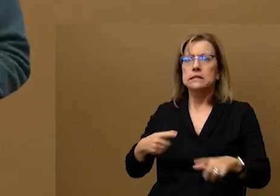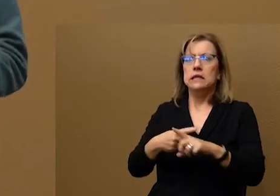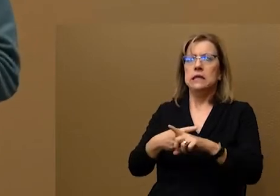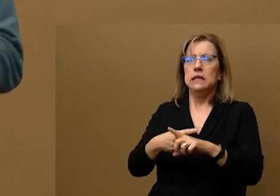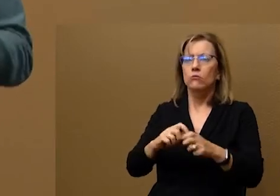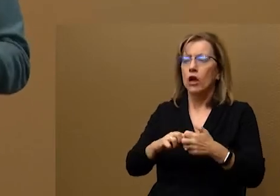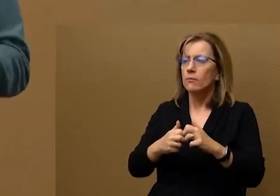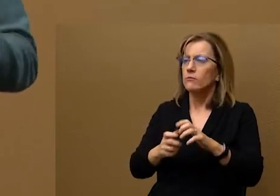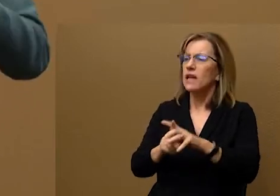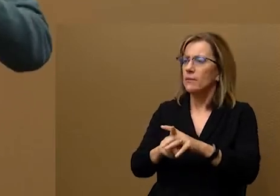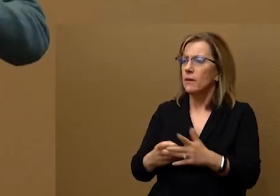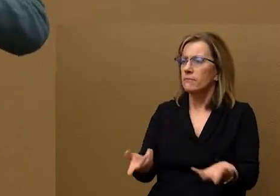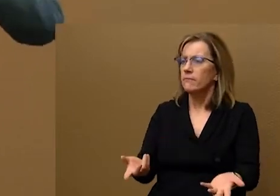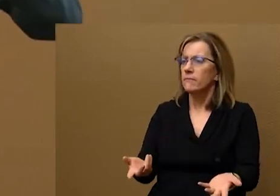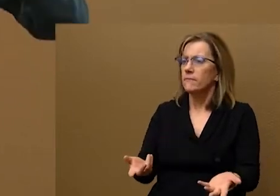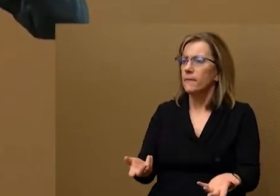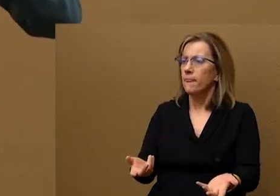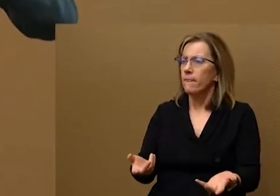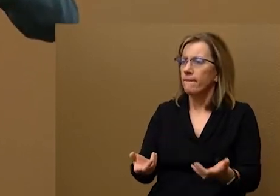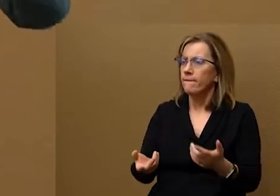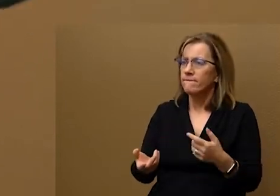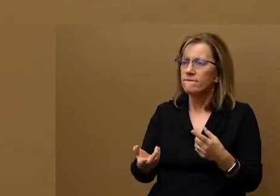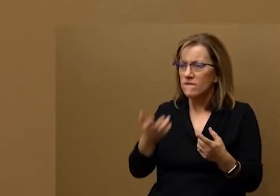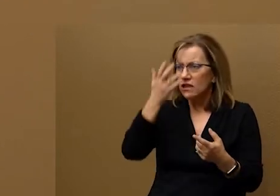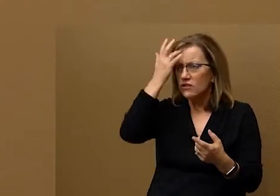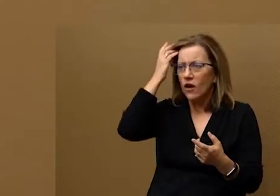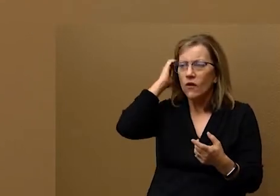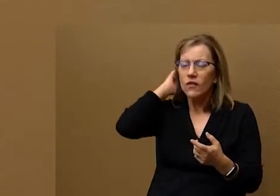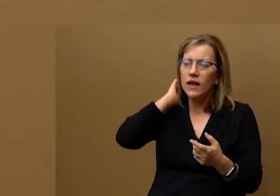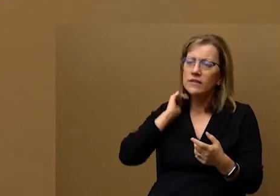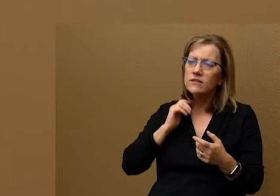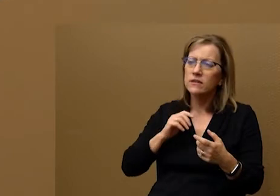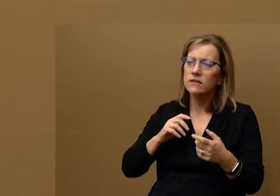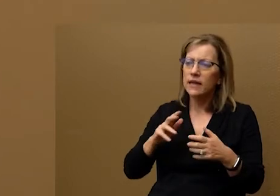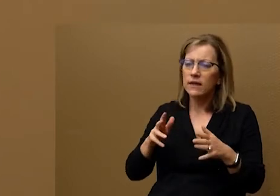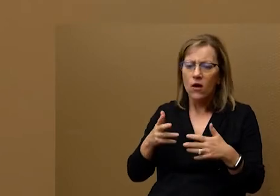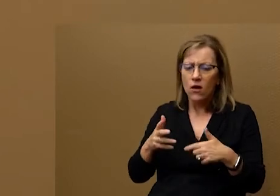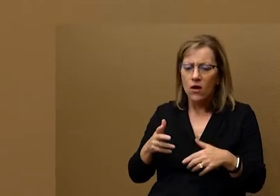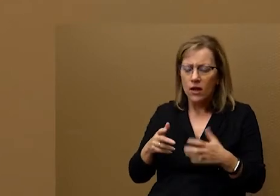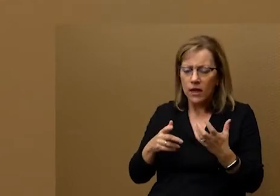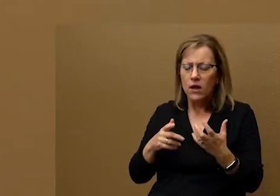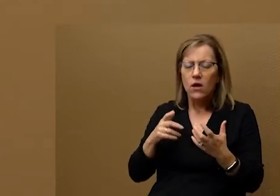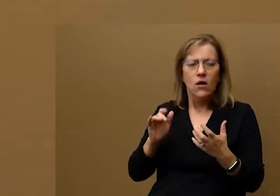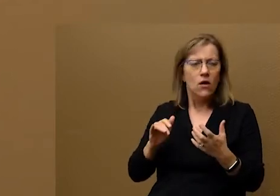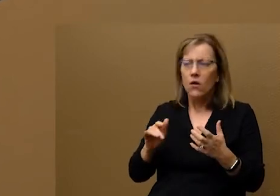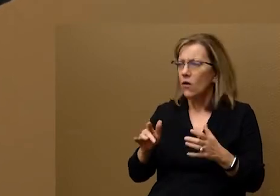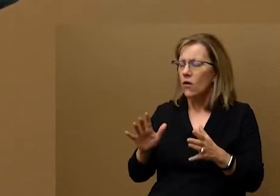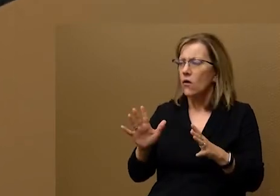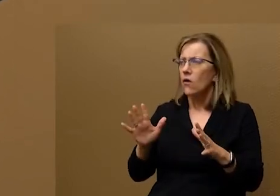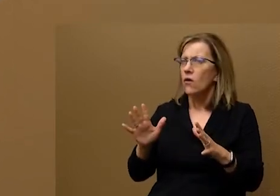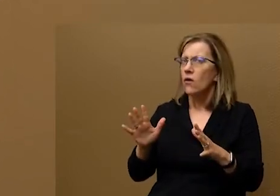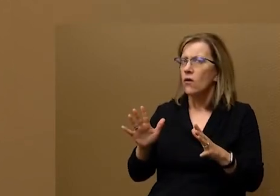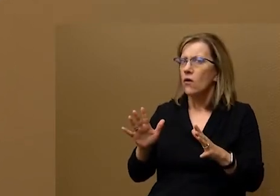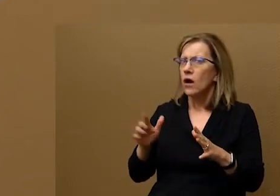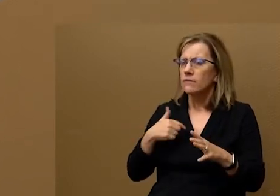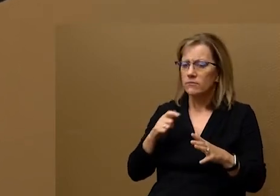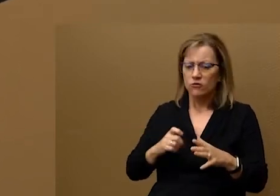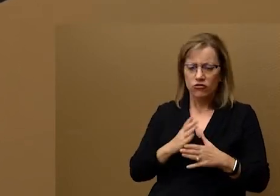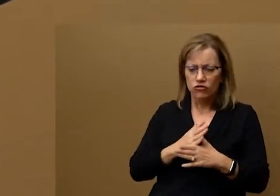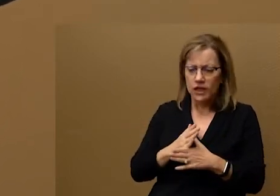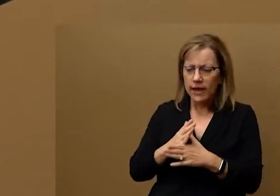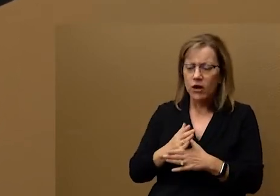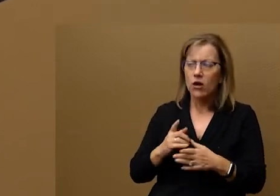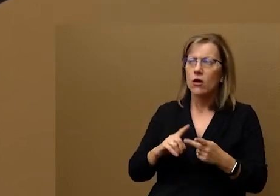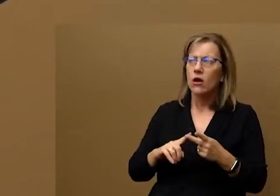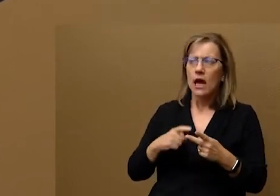do? Stepping back, looking down at it and going, oh, is this when I'm supposed to share? Is this where I'm